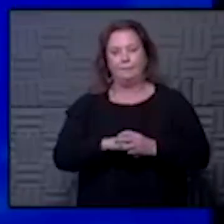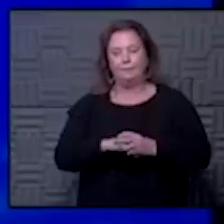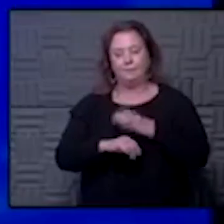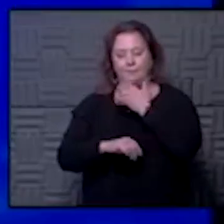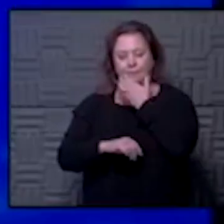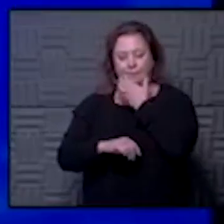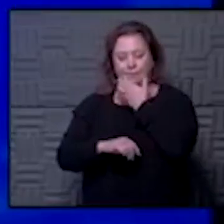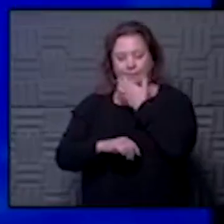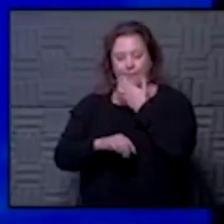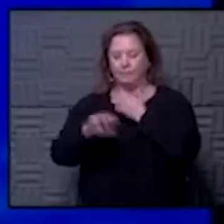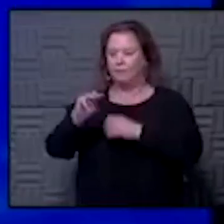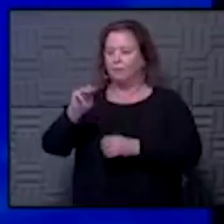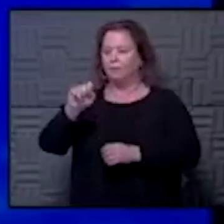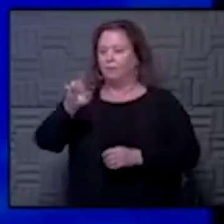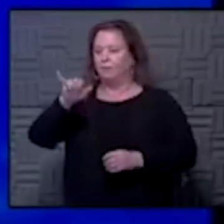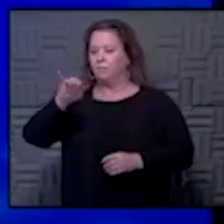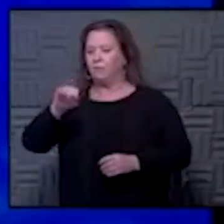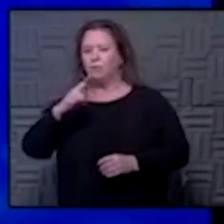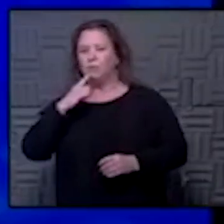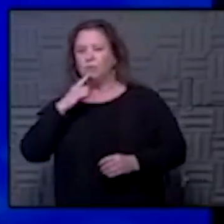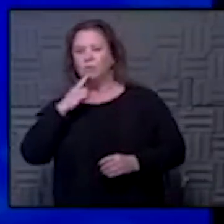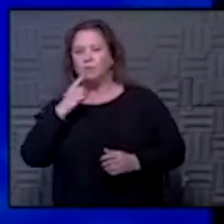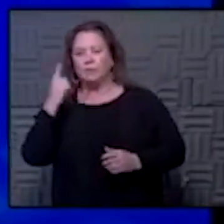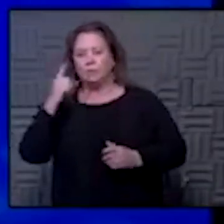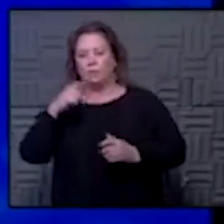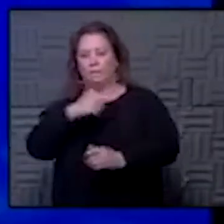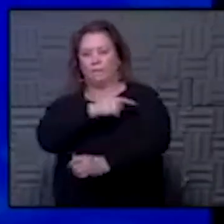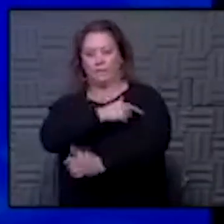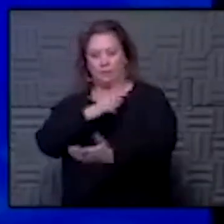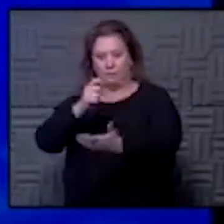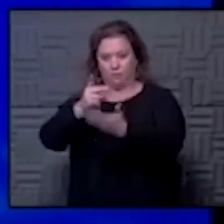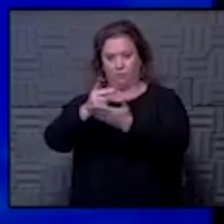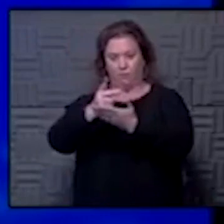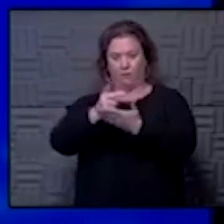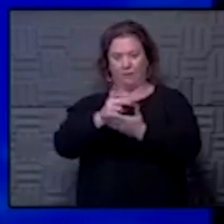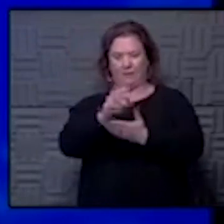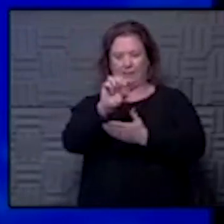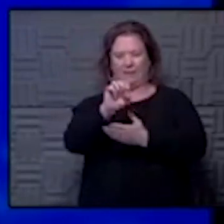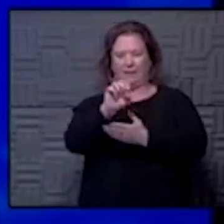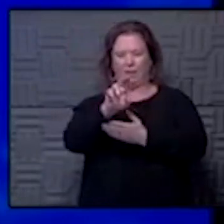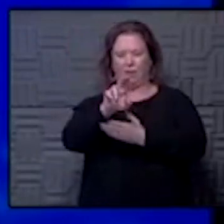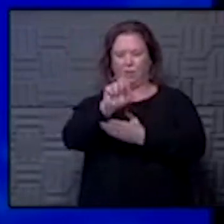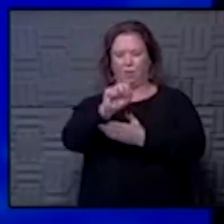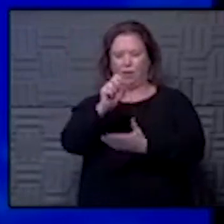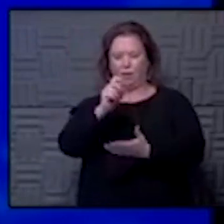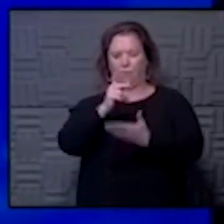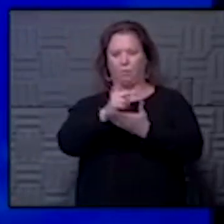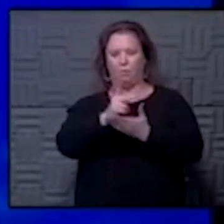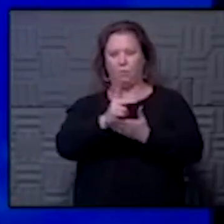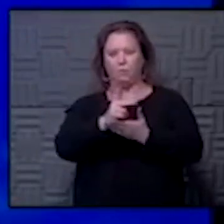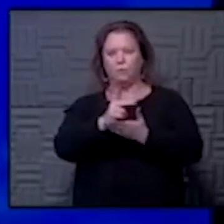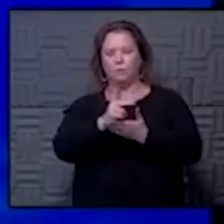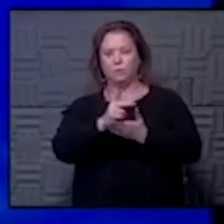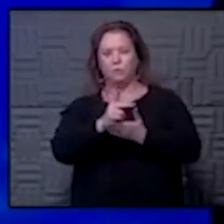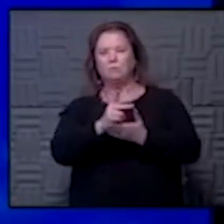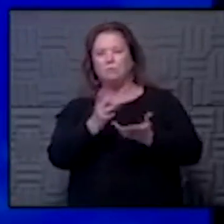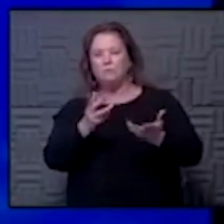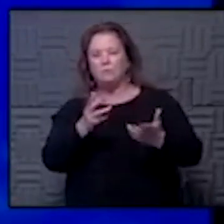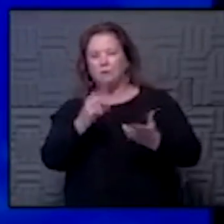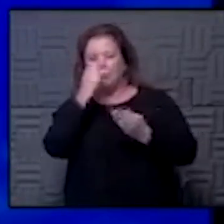Mario, if somebody, you said that once the vaccine's approved, is it the EUA that's approved, and then you let people know? Because